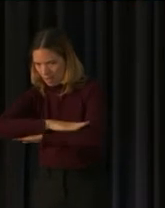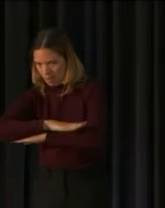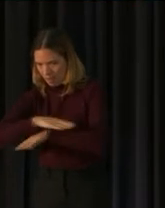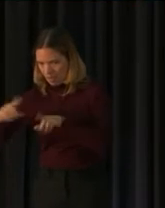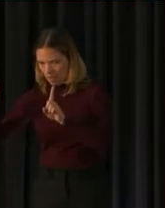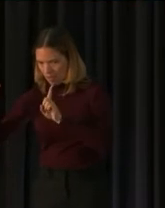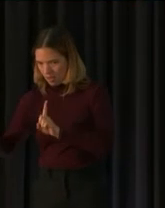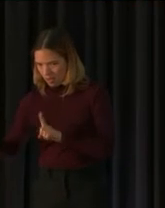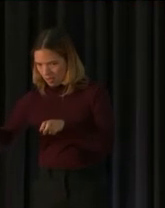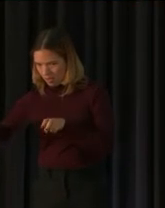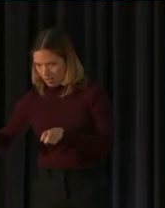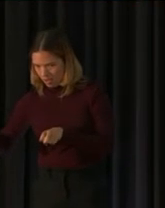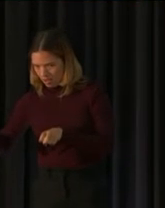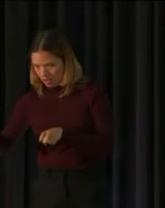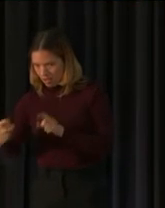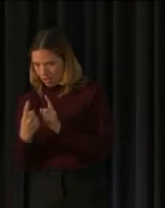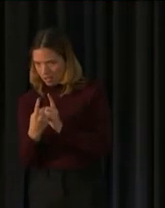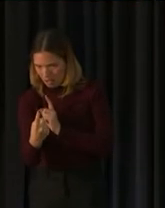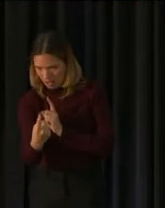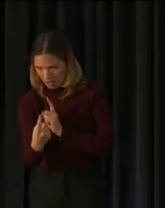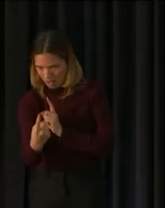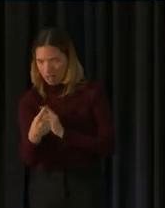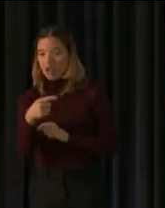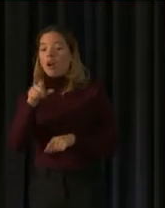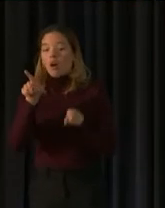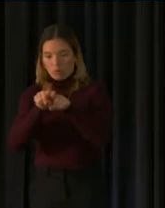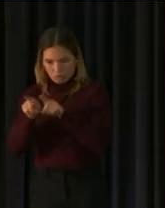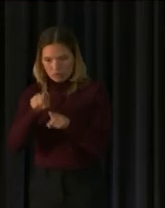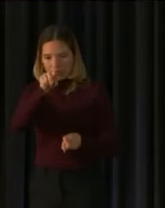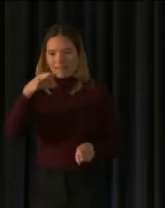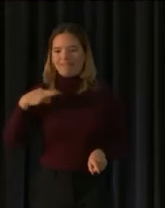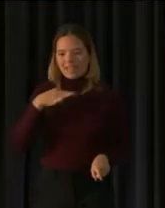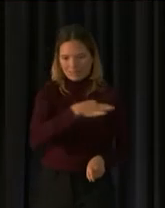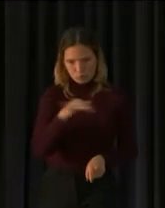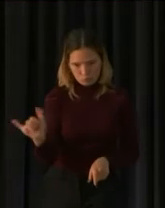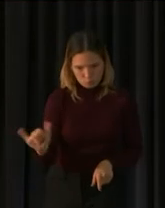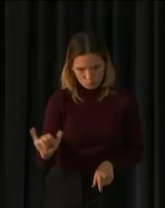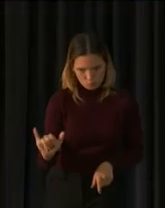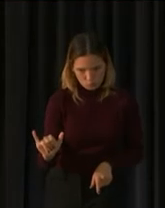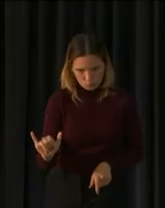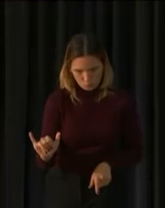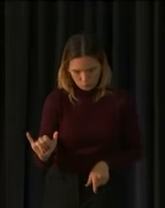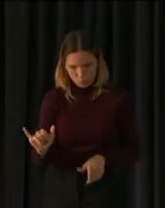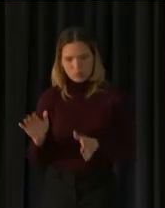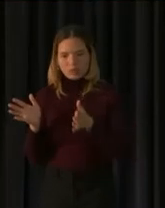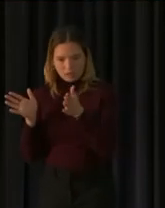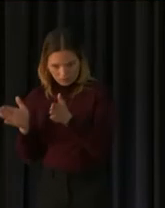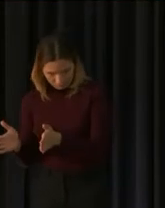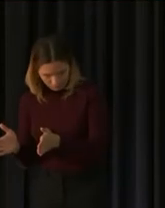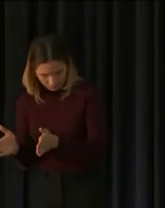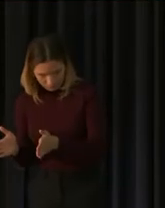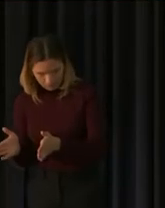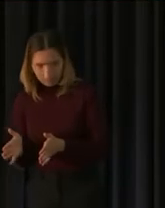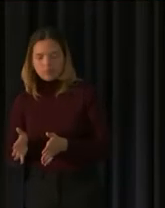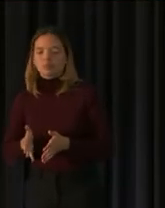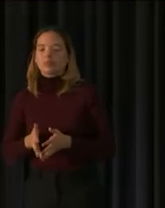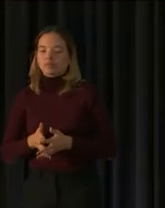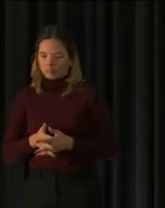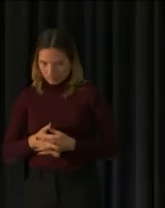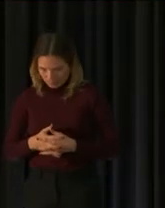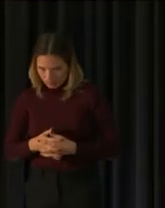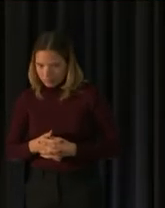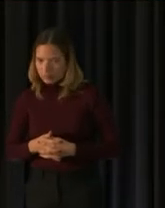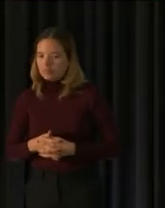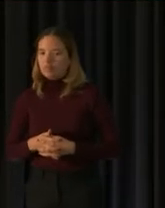allow for social distancing for at least 3 feet. In those scenarios and sort of in terms of planning, we